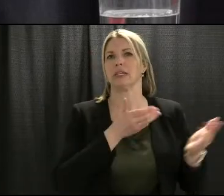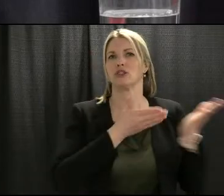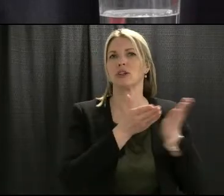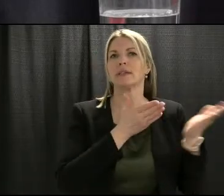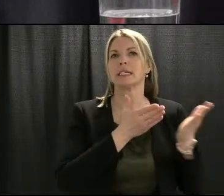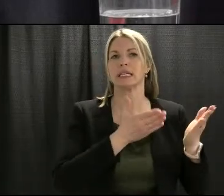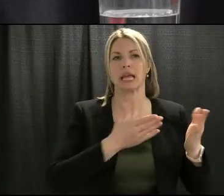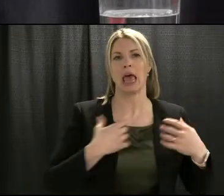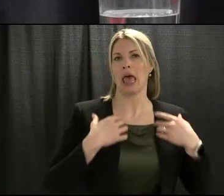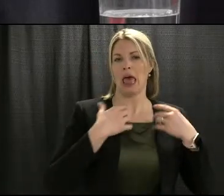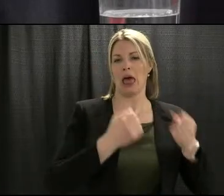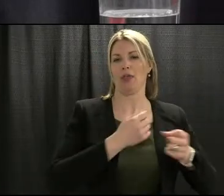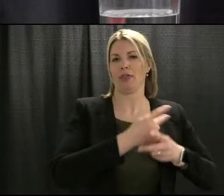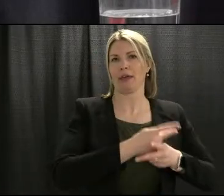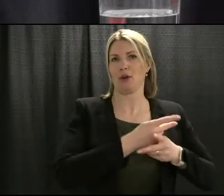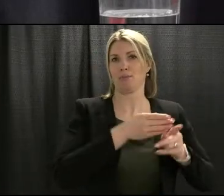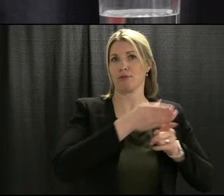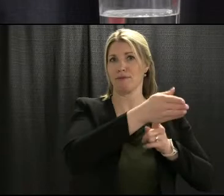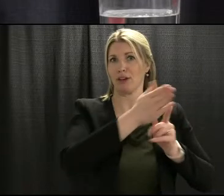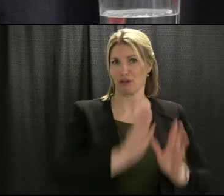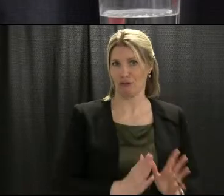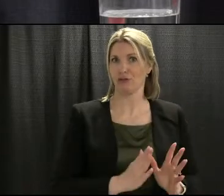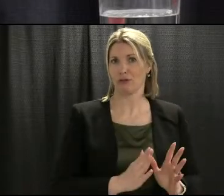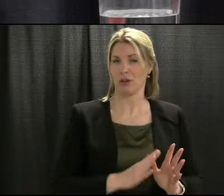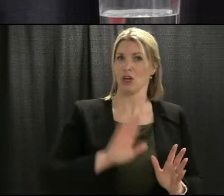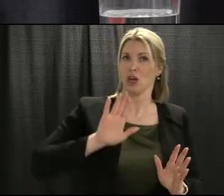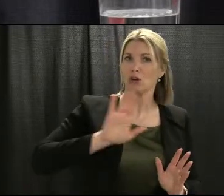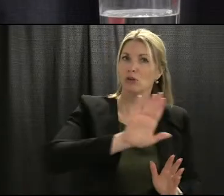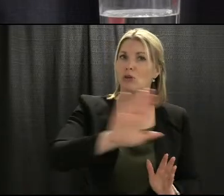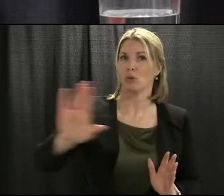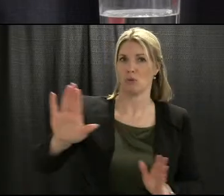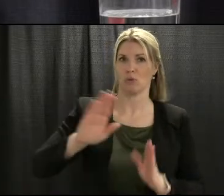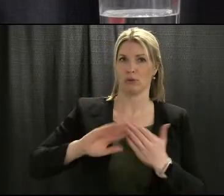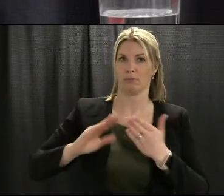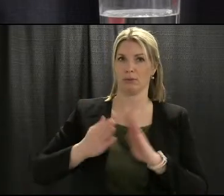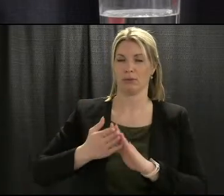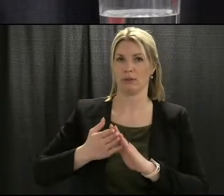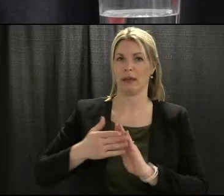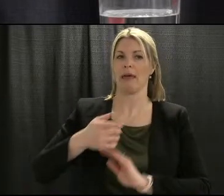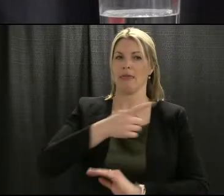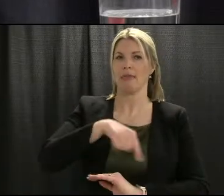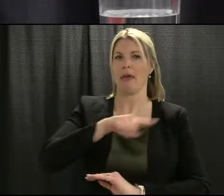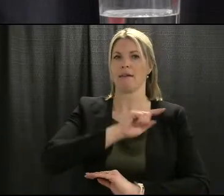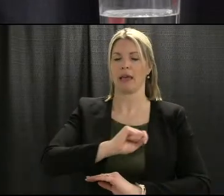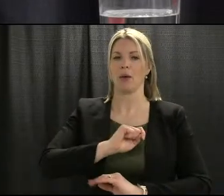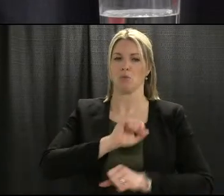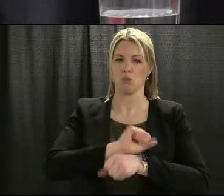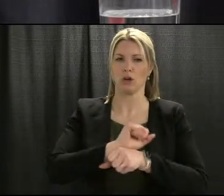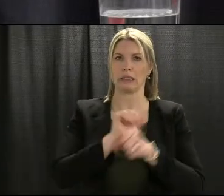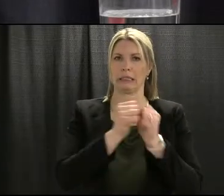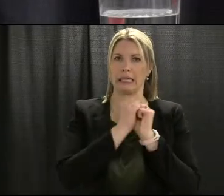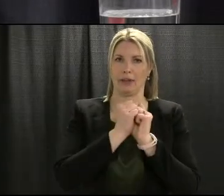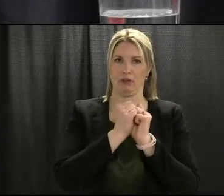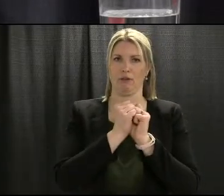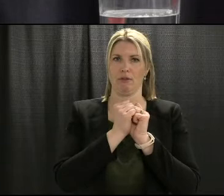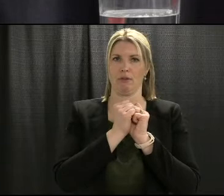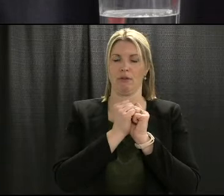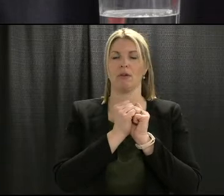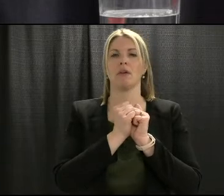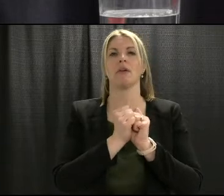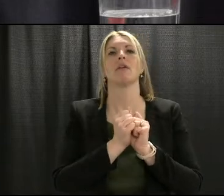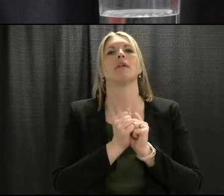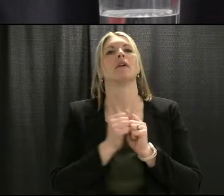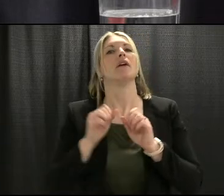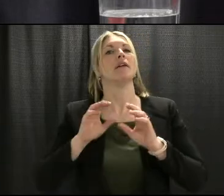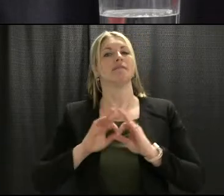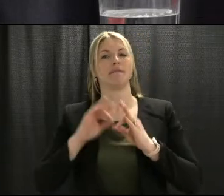your communities, along with added new resources to enable them to practice as a team. As family care teams